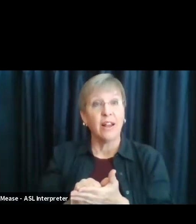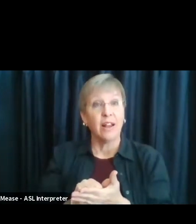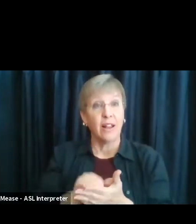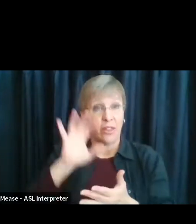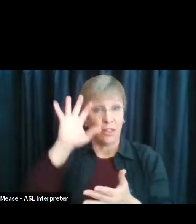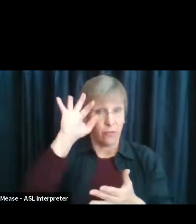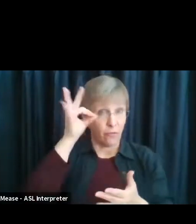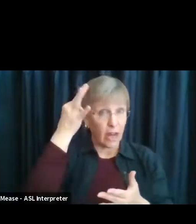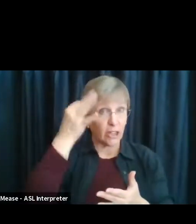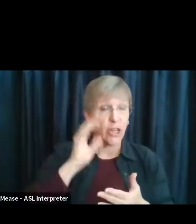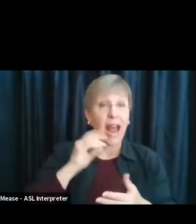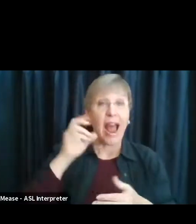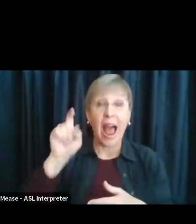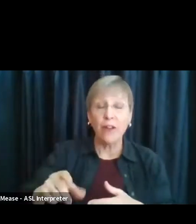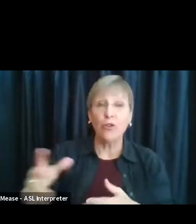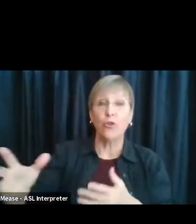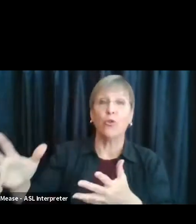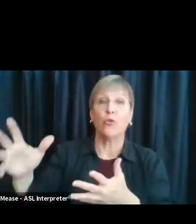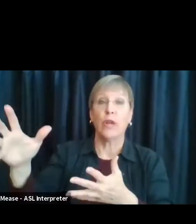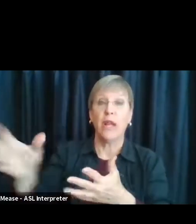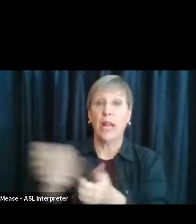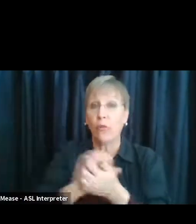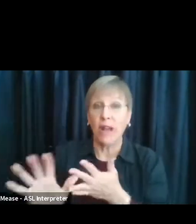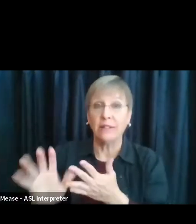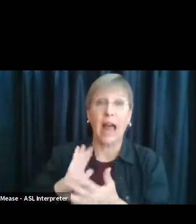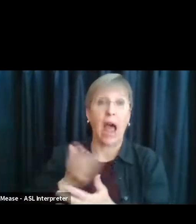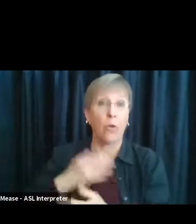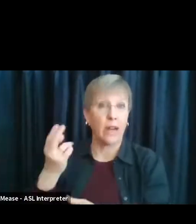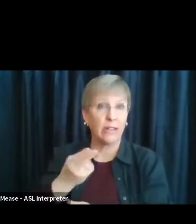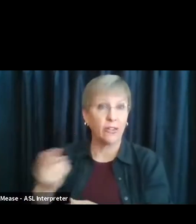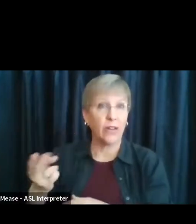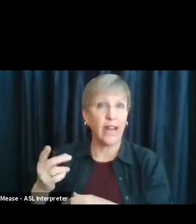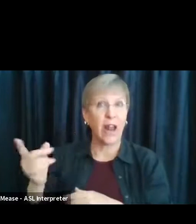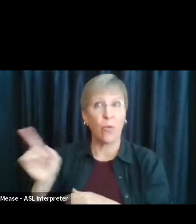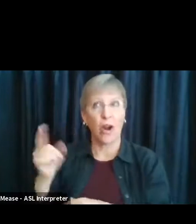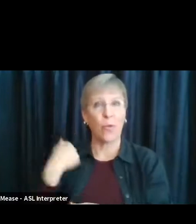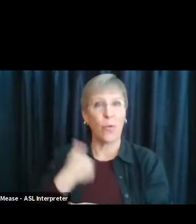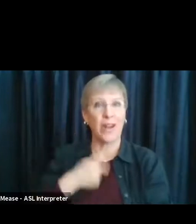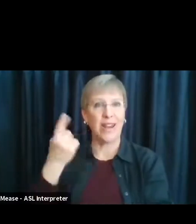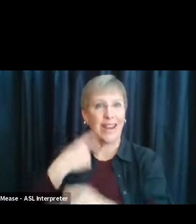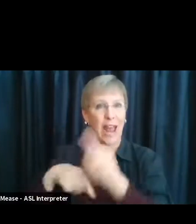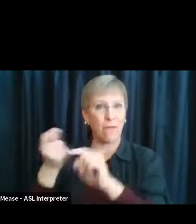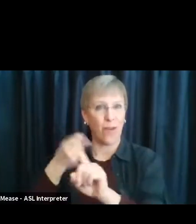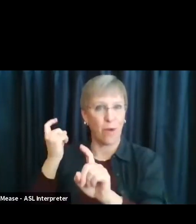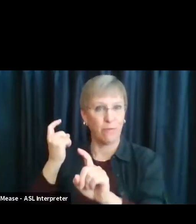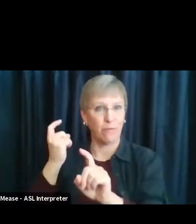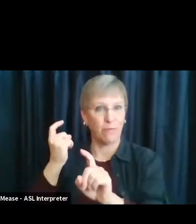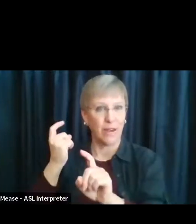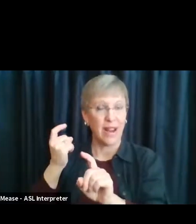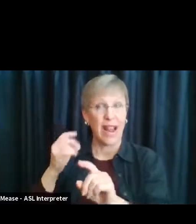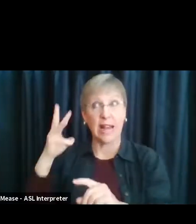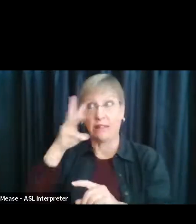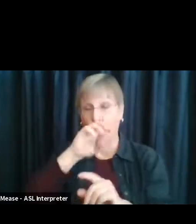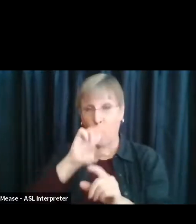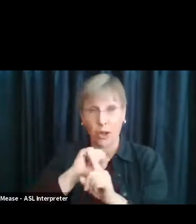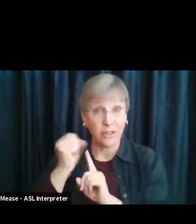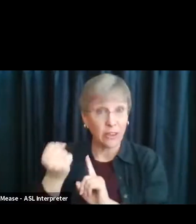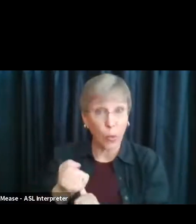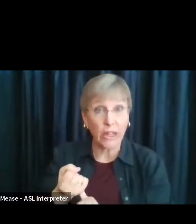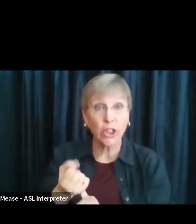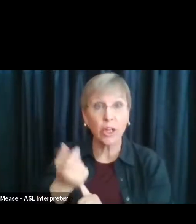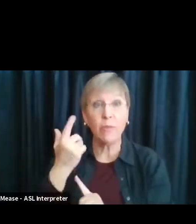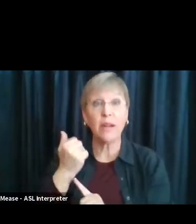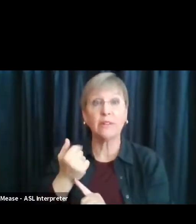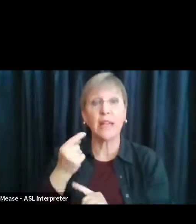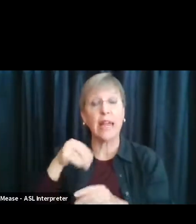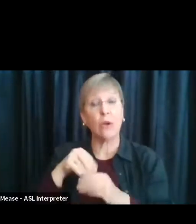were and where we were coming from. So it's a very weird situation because they were in one